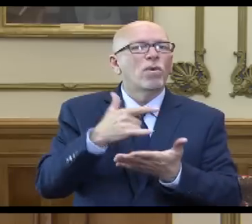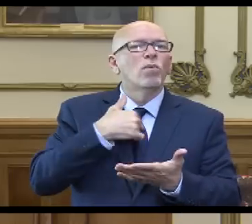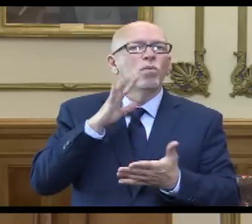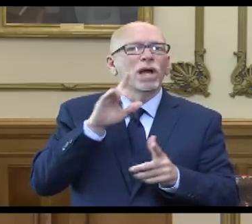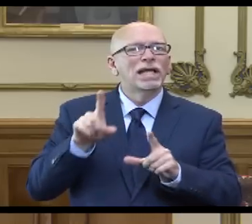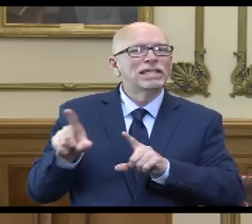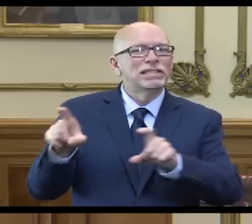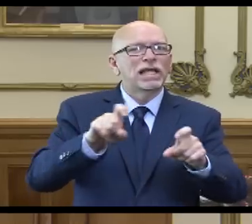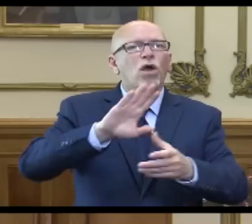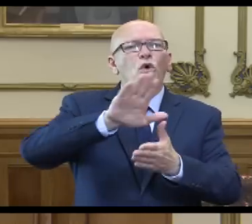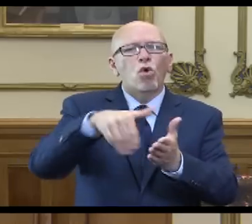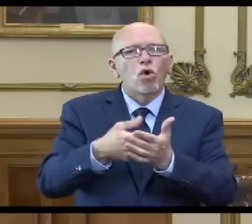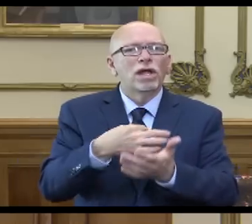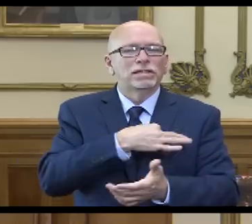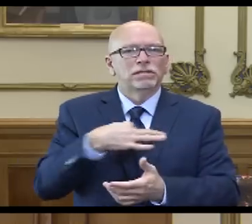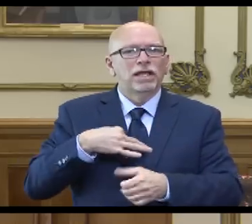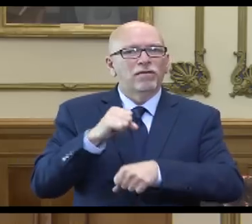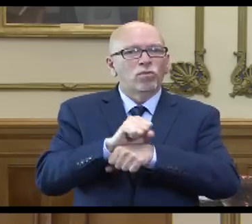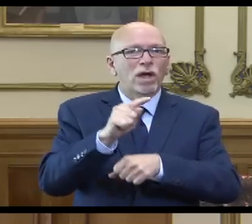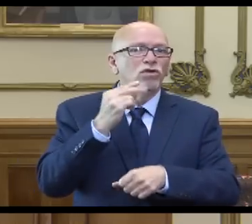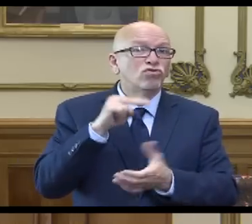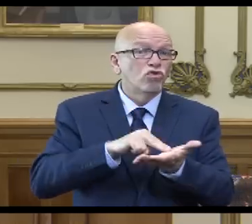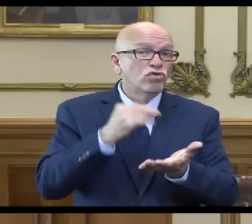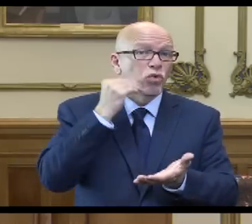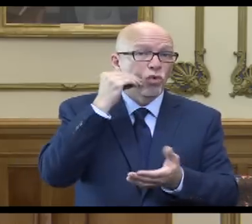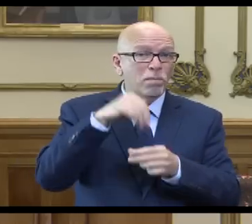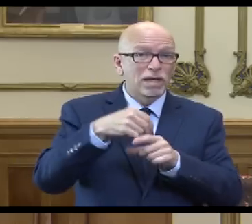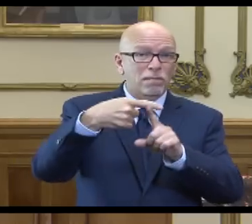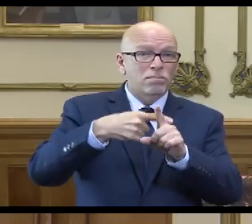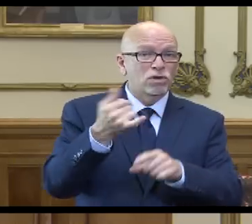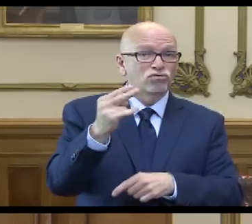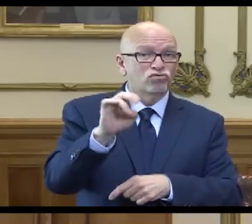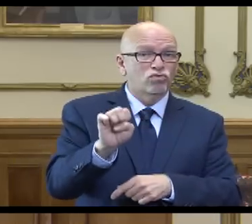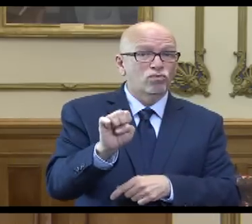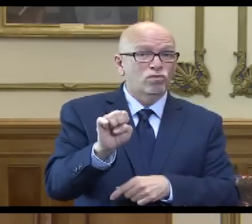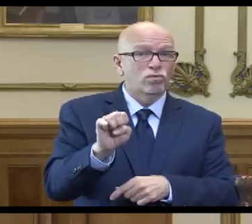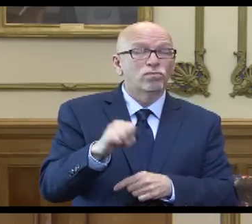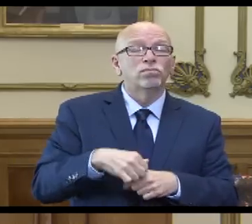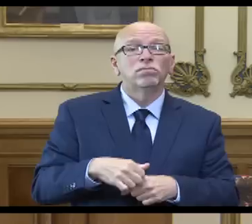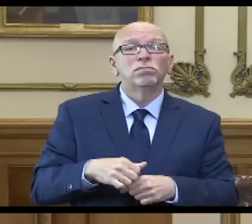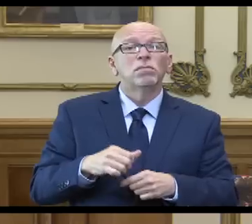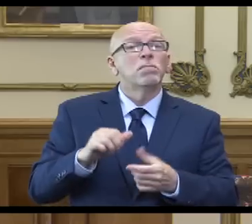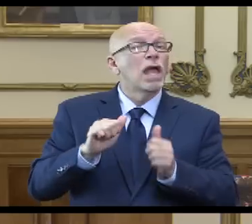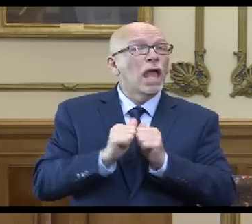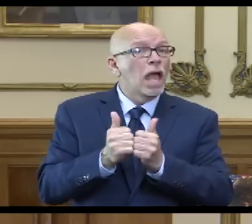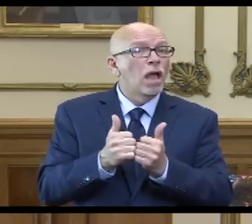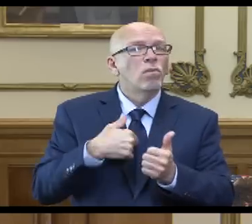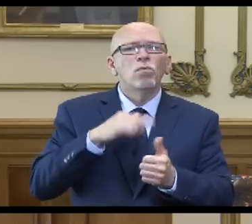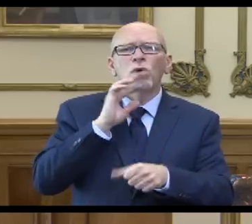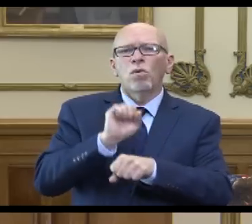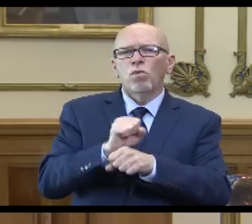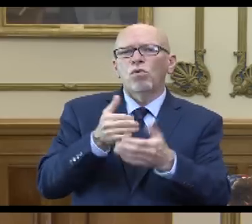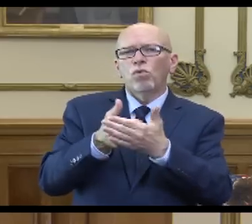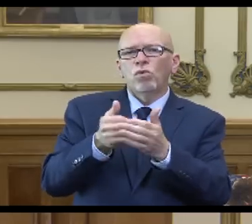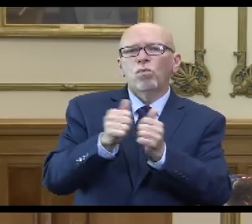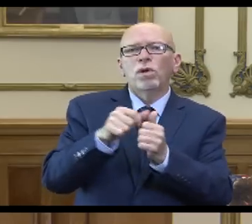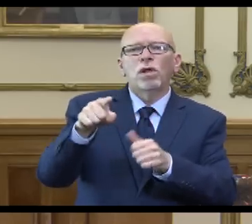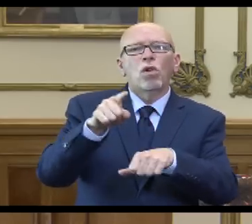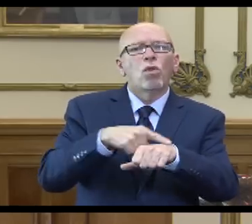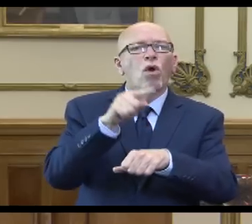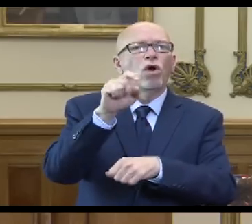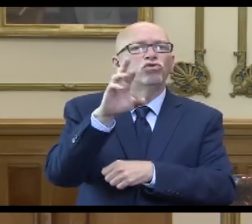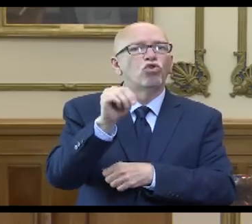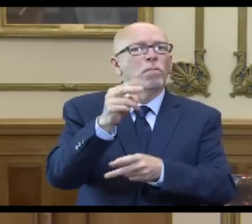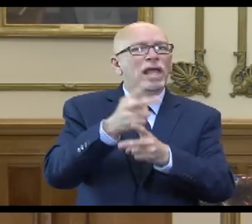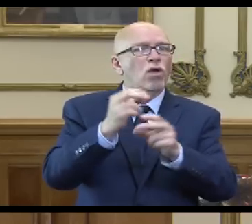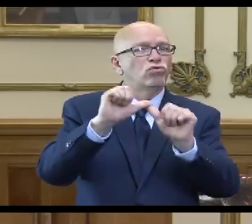test all the staff working in nursing homes in June. To do this, we're working closely with our Long-Term Care Association,